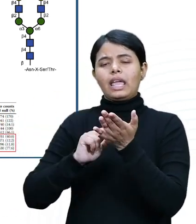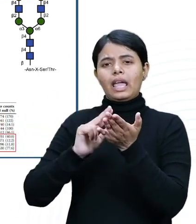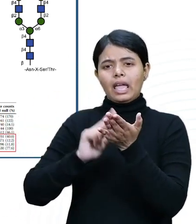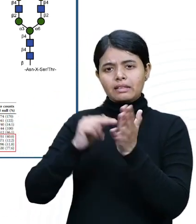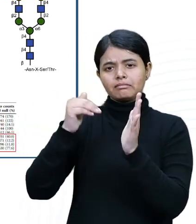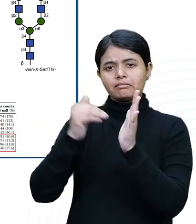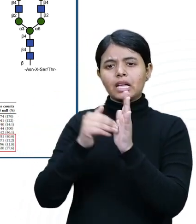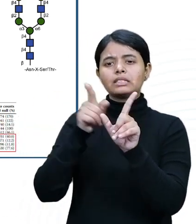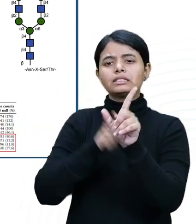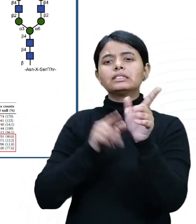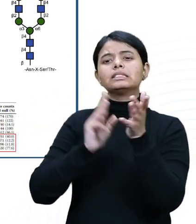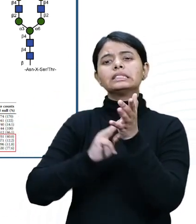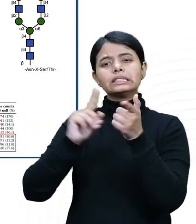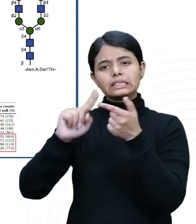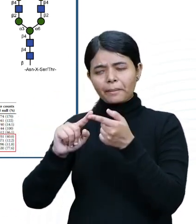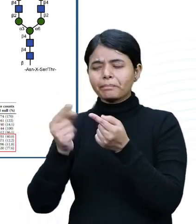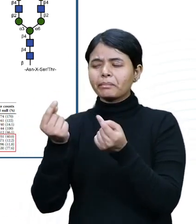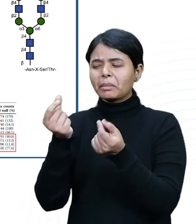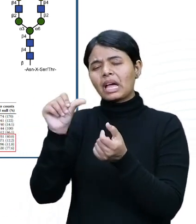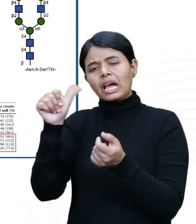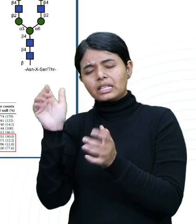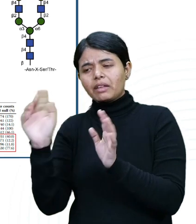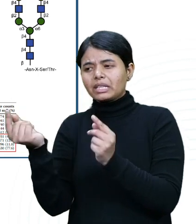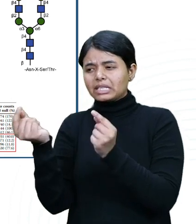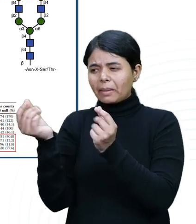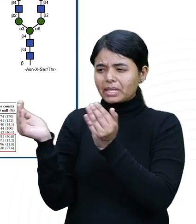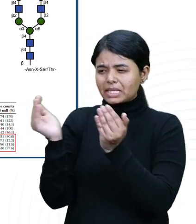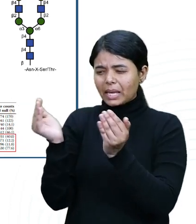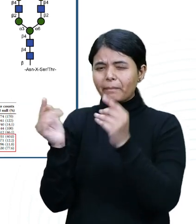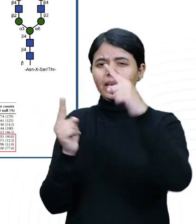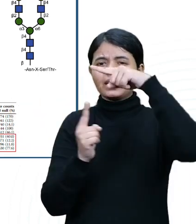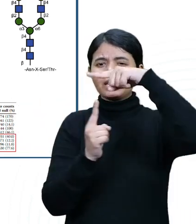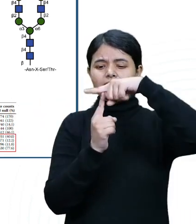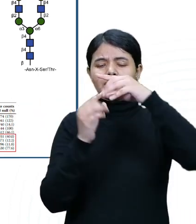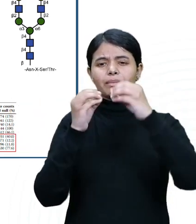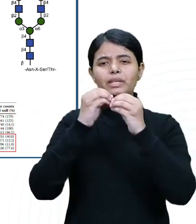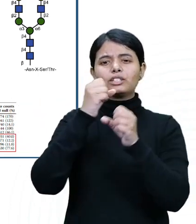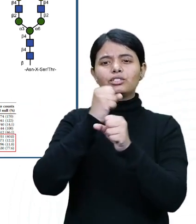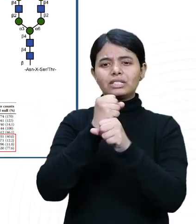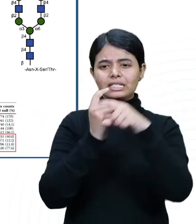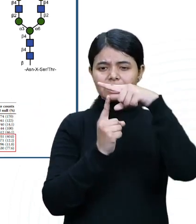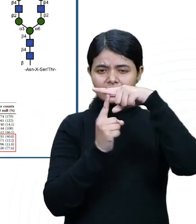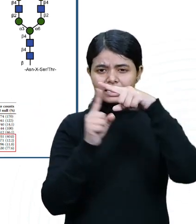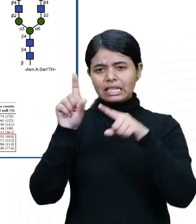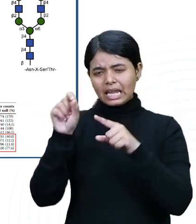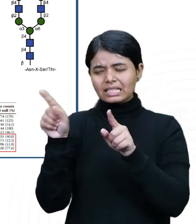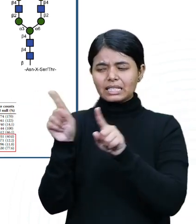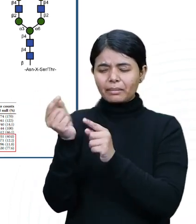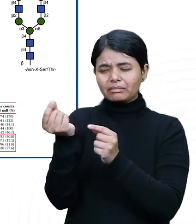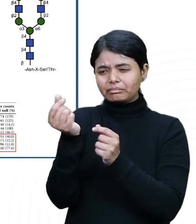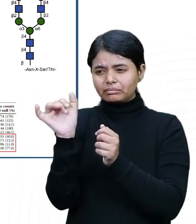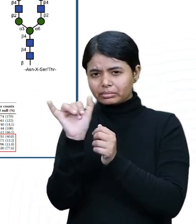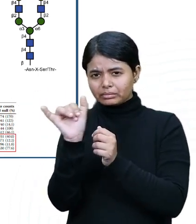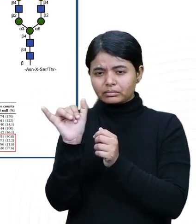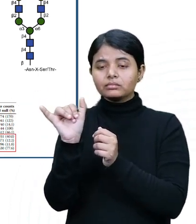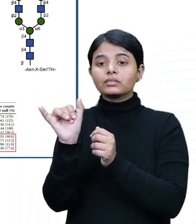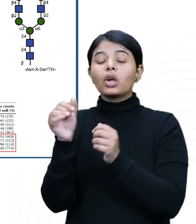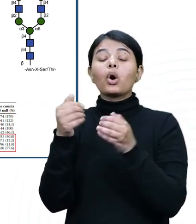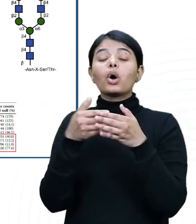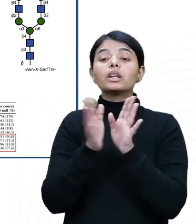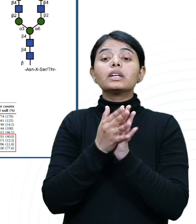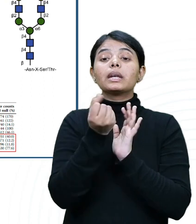it contributes to the majority of beta 1,6 linked polylactic repeats in the glycosidic linkages in the complex and glycans, and